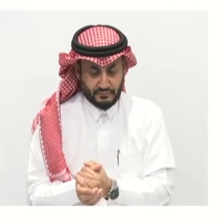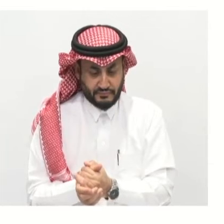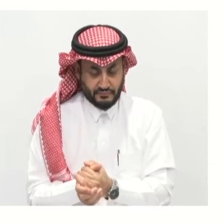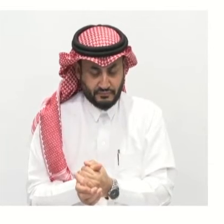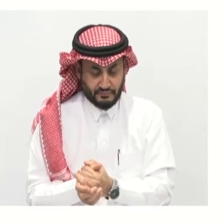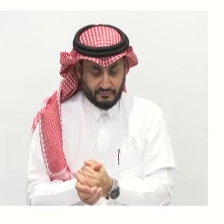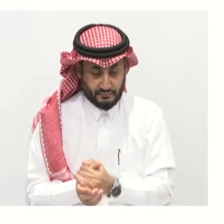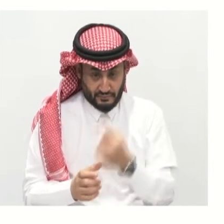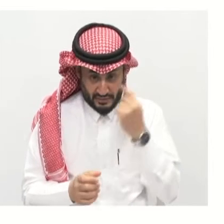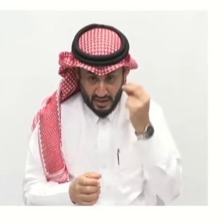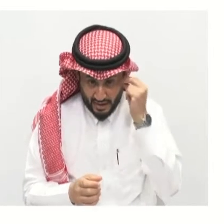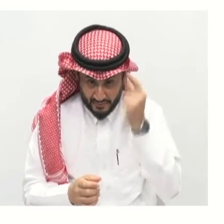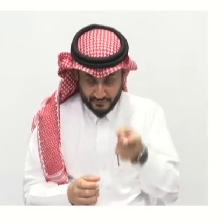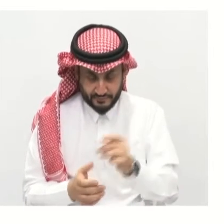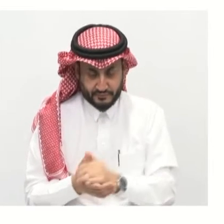It says here, notice.